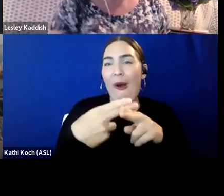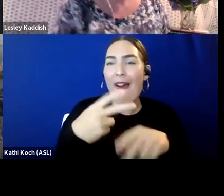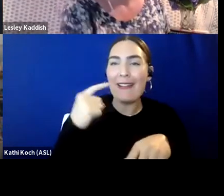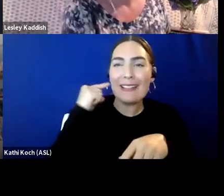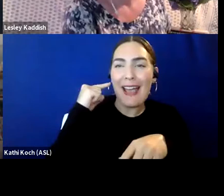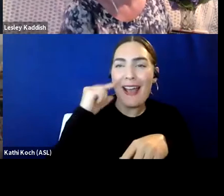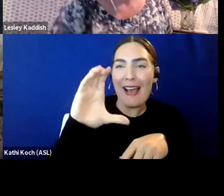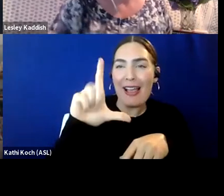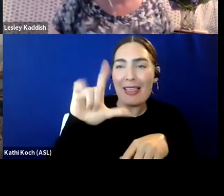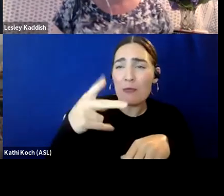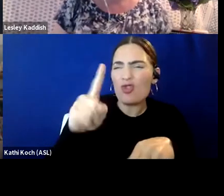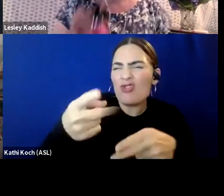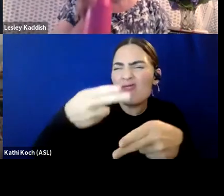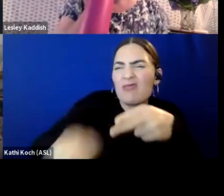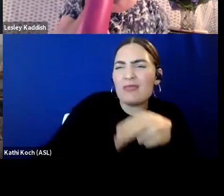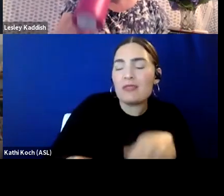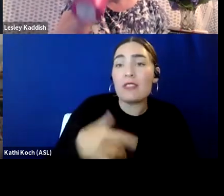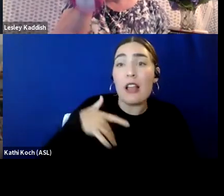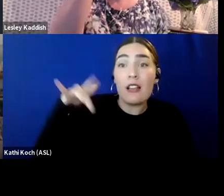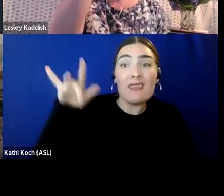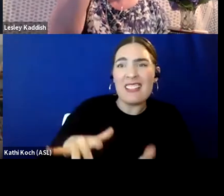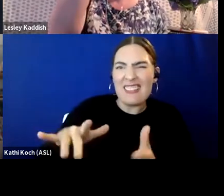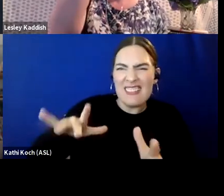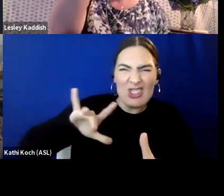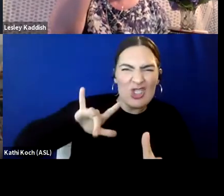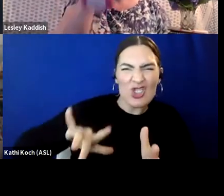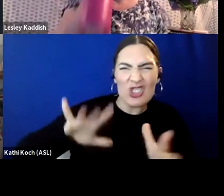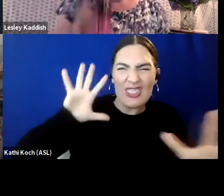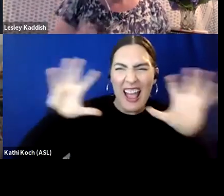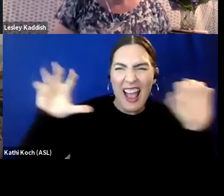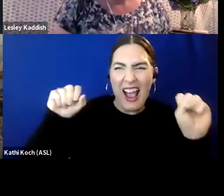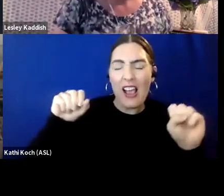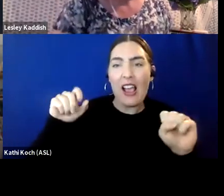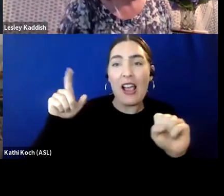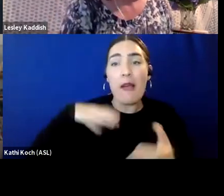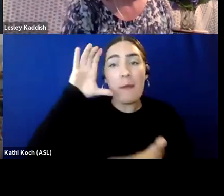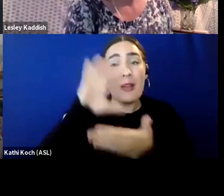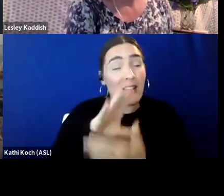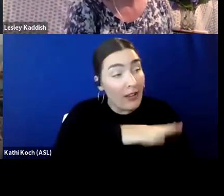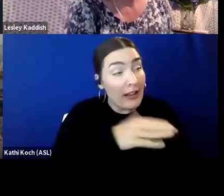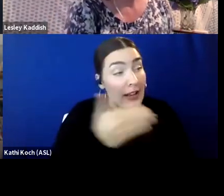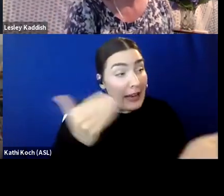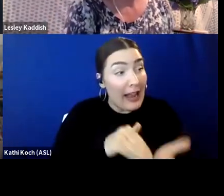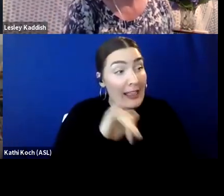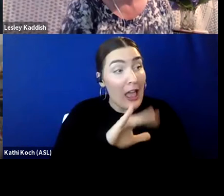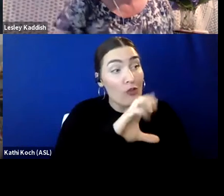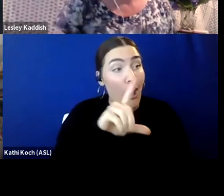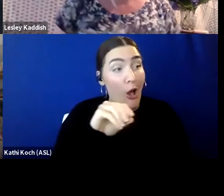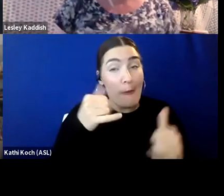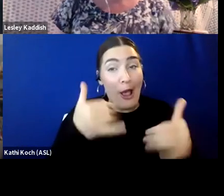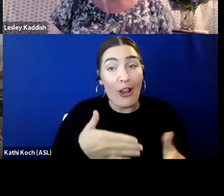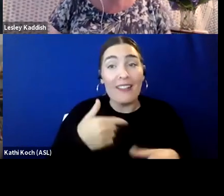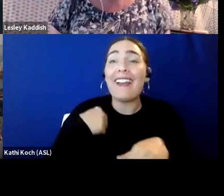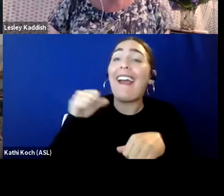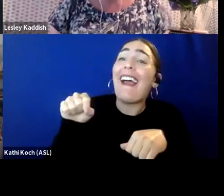oh, and I'd play it really loud. And my husband would be like, is that your cello player again? I'm like, yes, yeah, sent just to